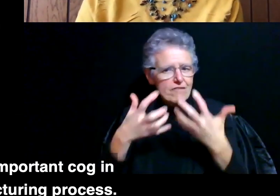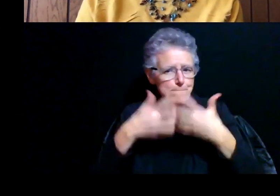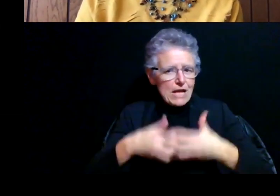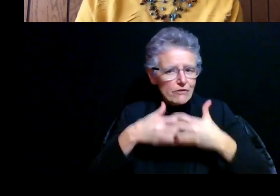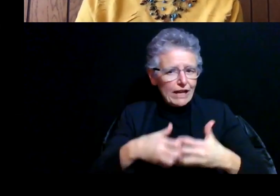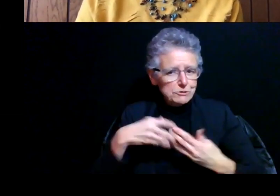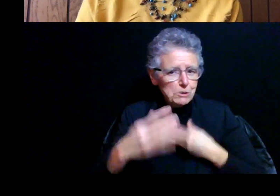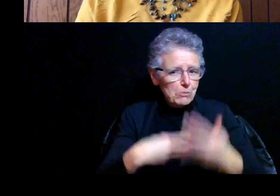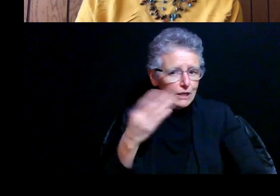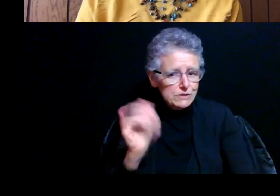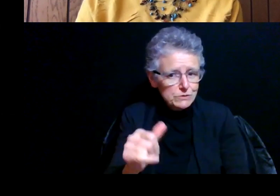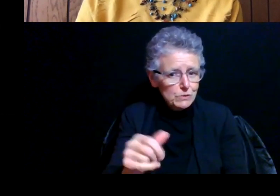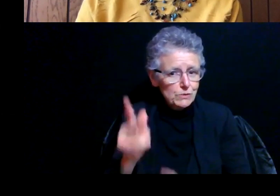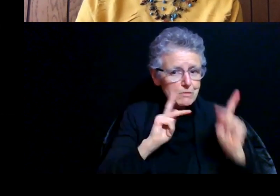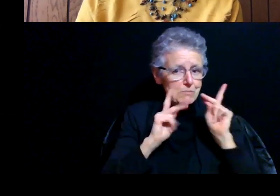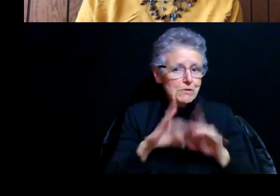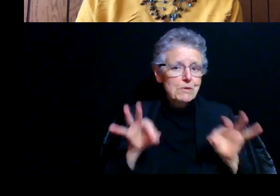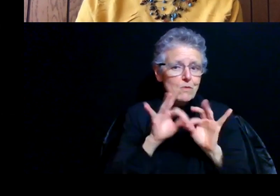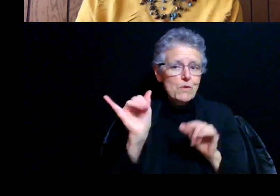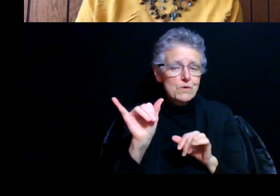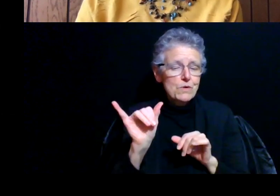process.